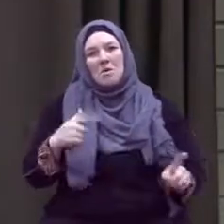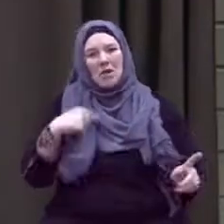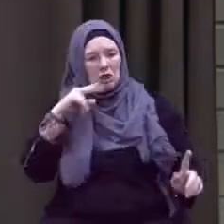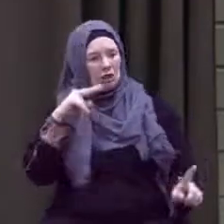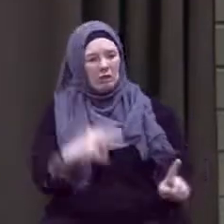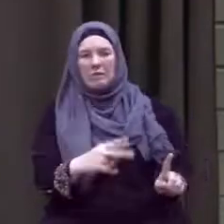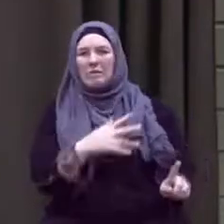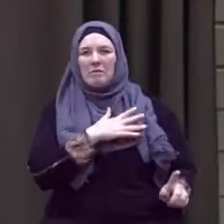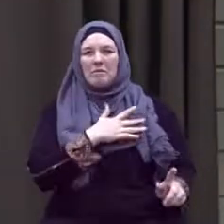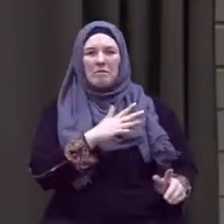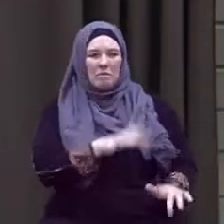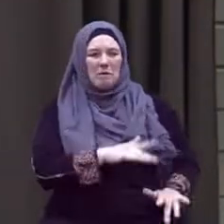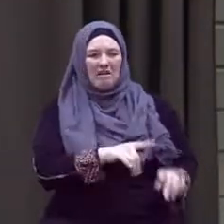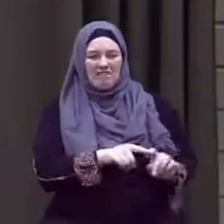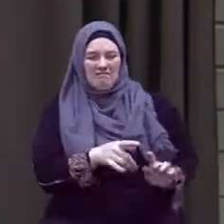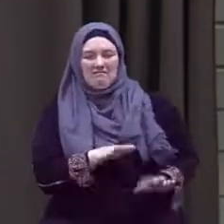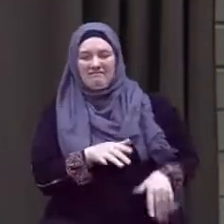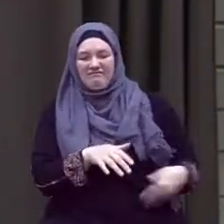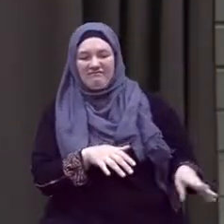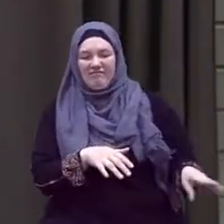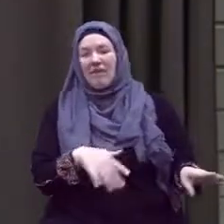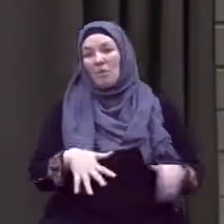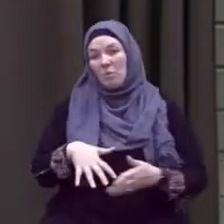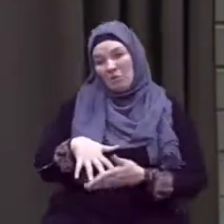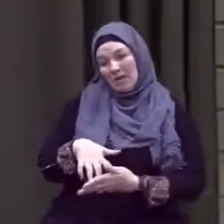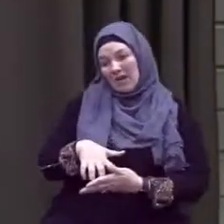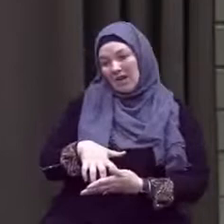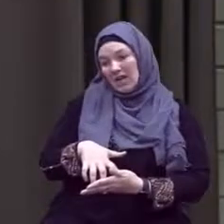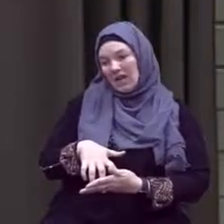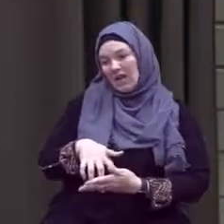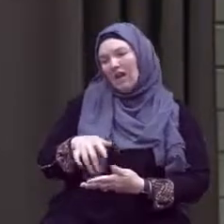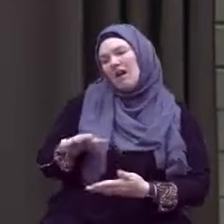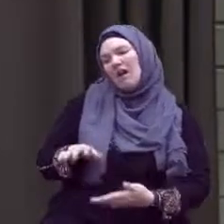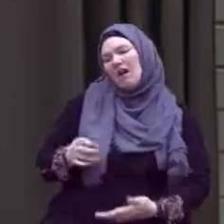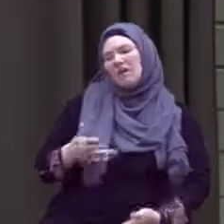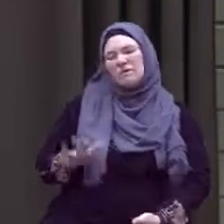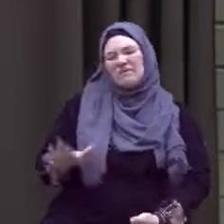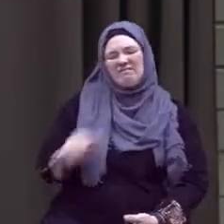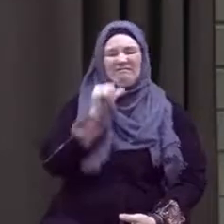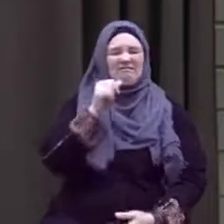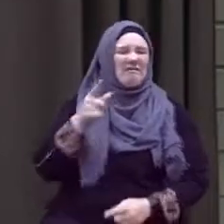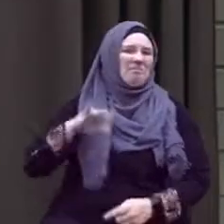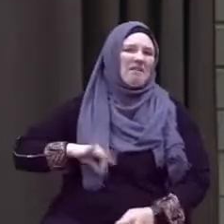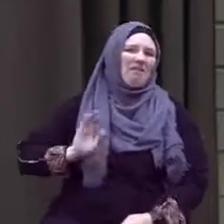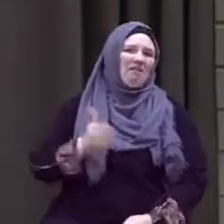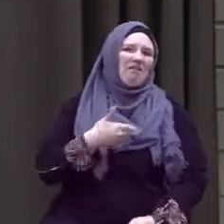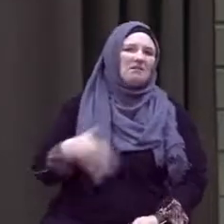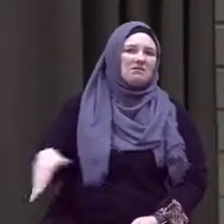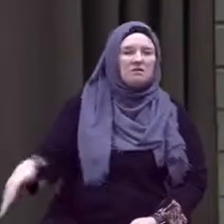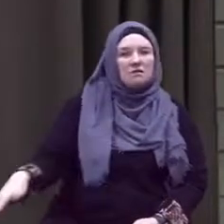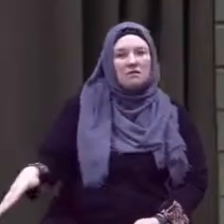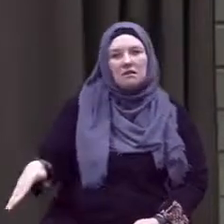undesirable. We look at the weak as, you know, useless. We look at the